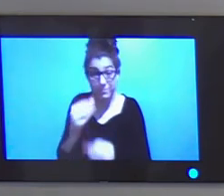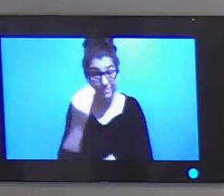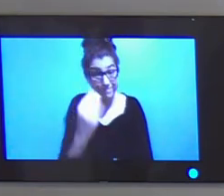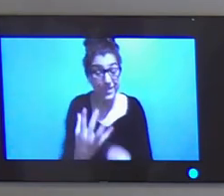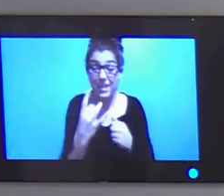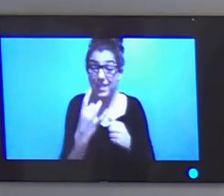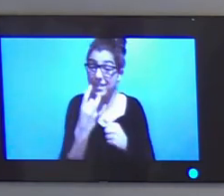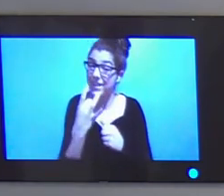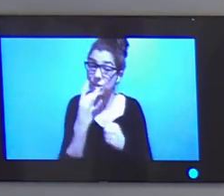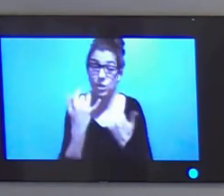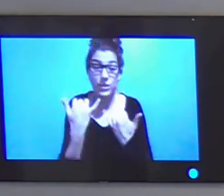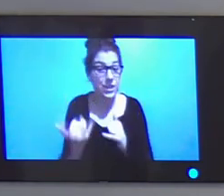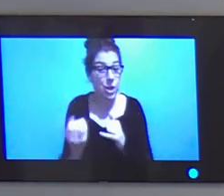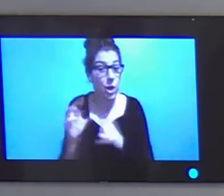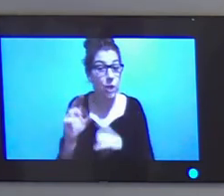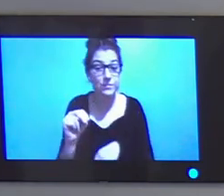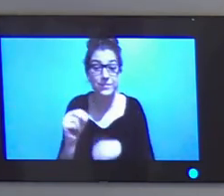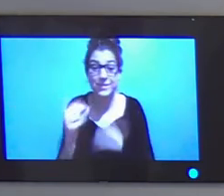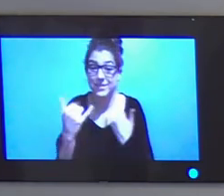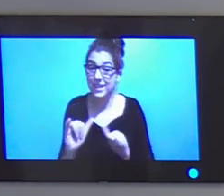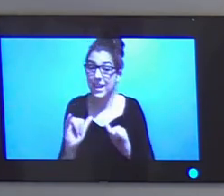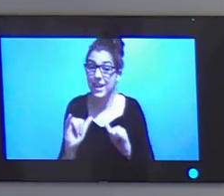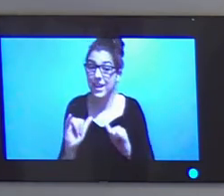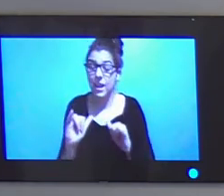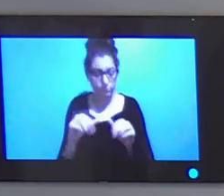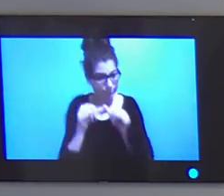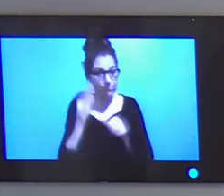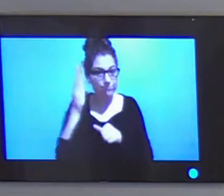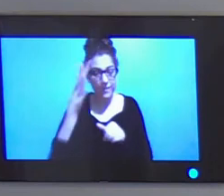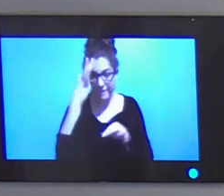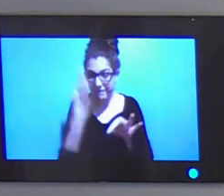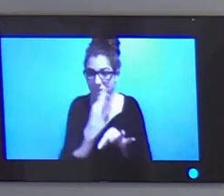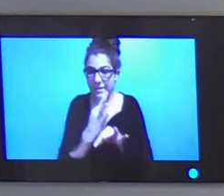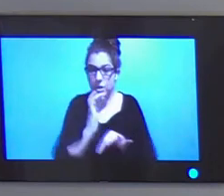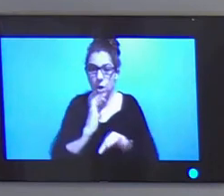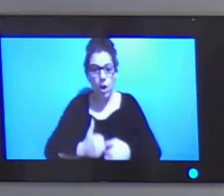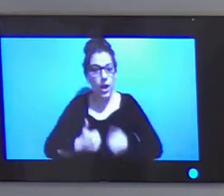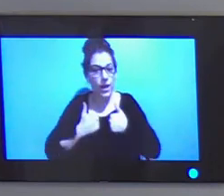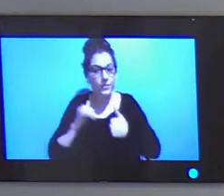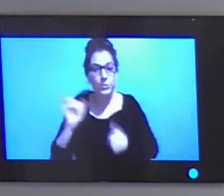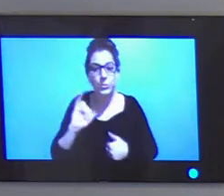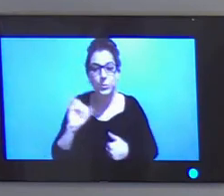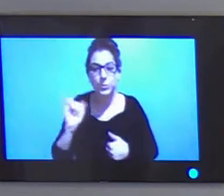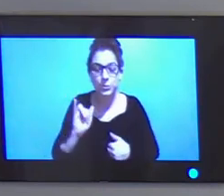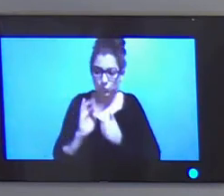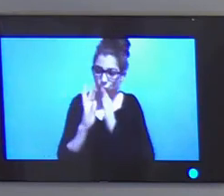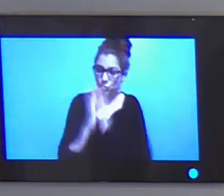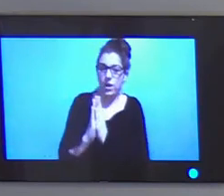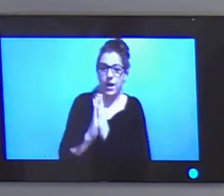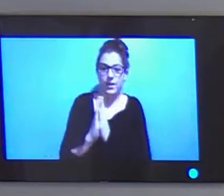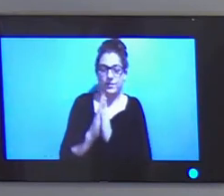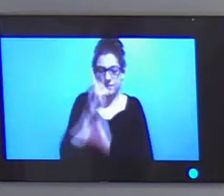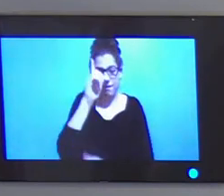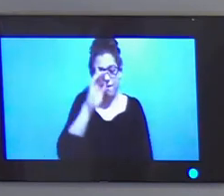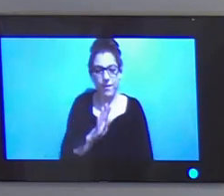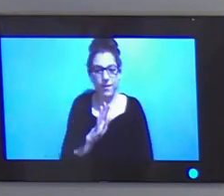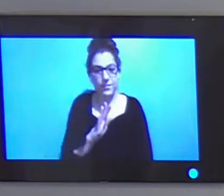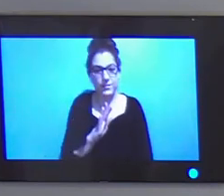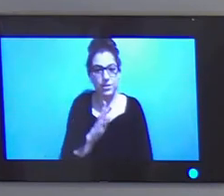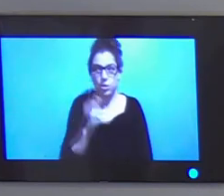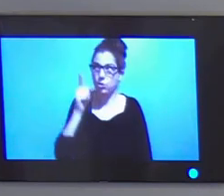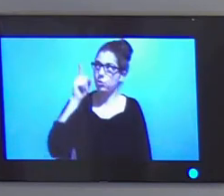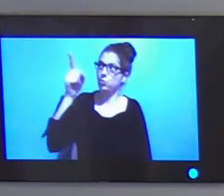in. Let's go forward in faith in our own lives as well, to pray along, O God, that you are